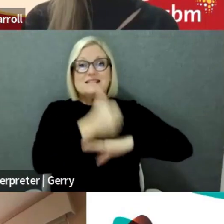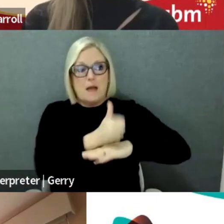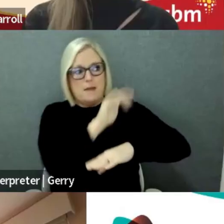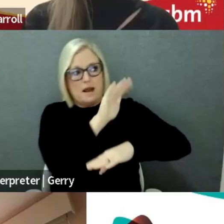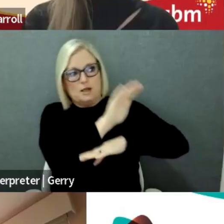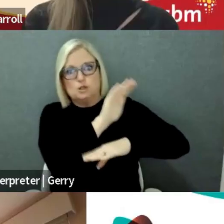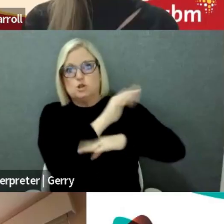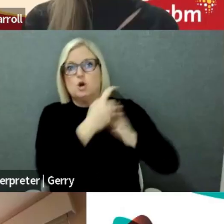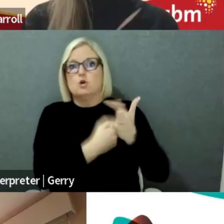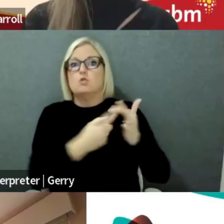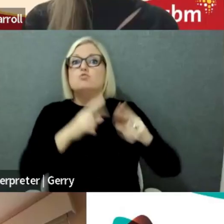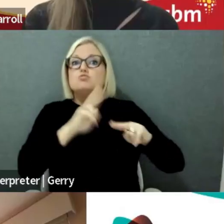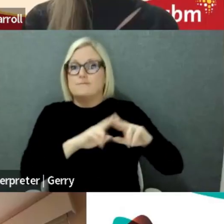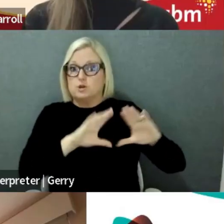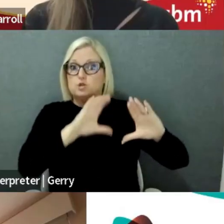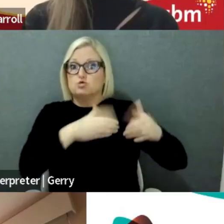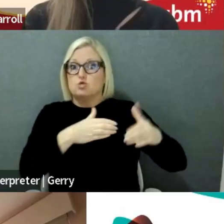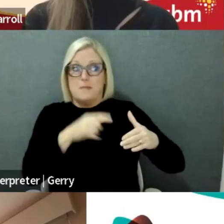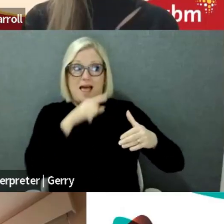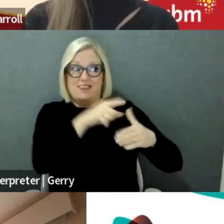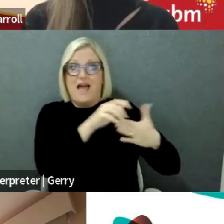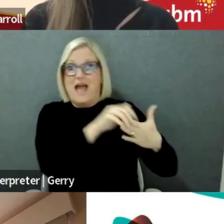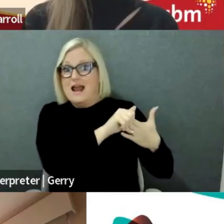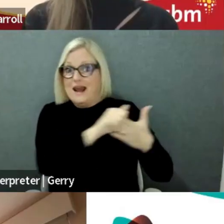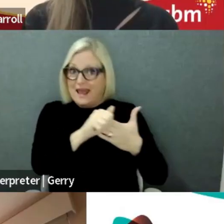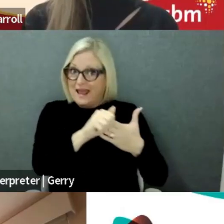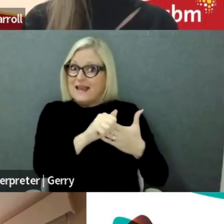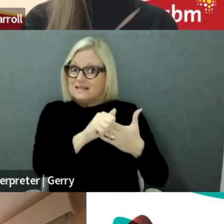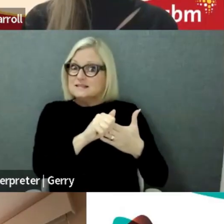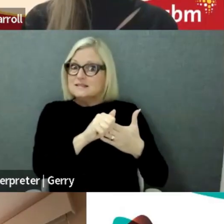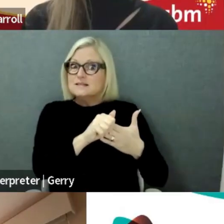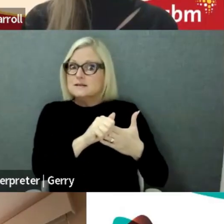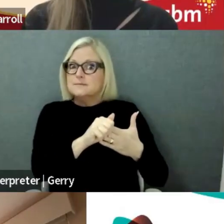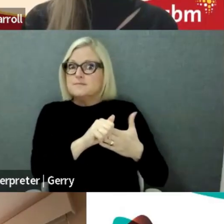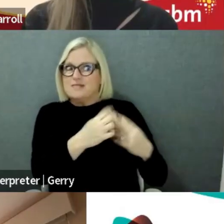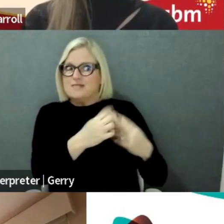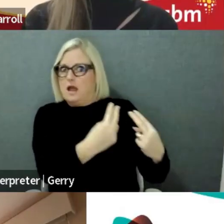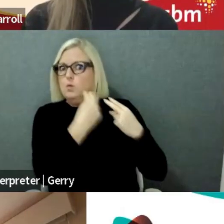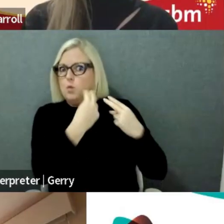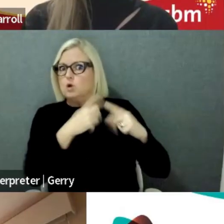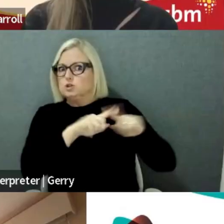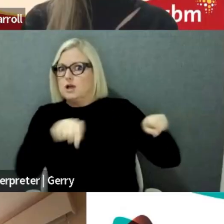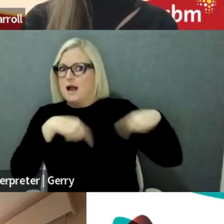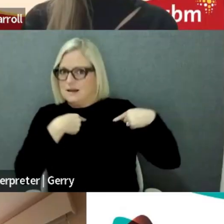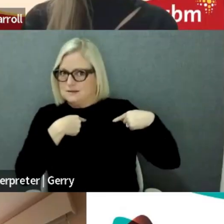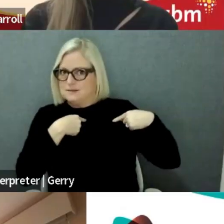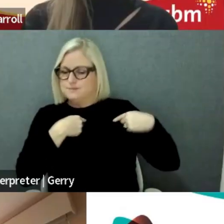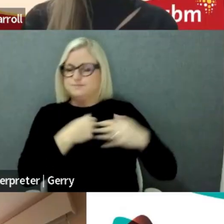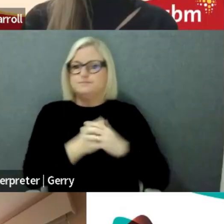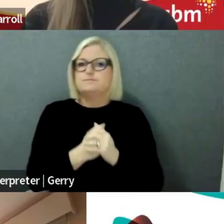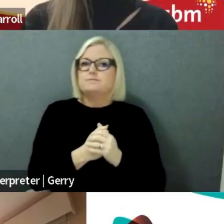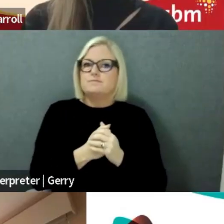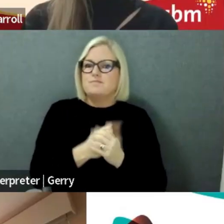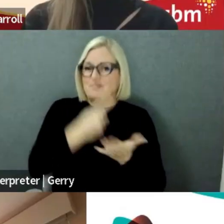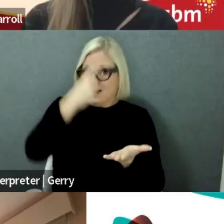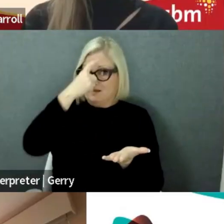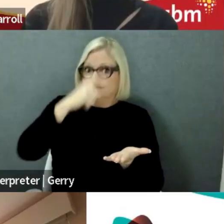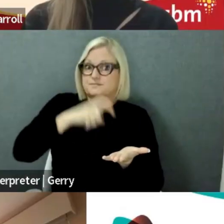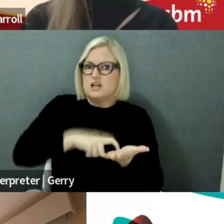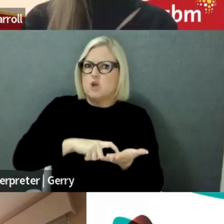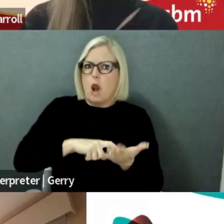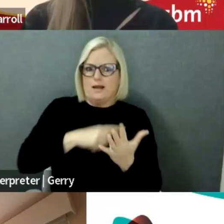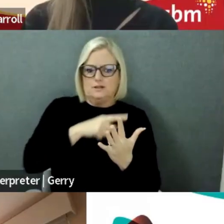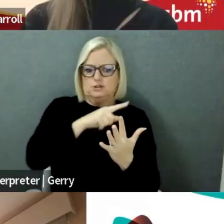and hold us to account, and I wish to acknowledge the contributions of the late Dr. Bhargavi Dava, the Executive Director of